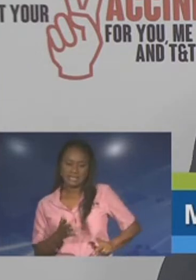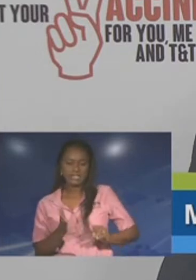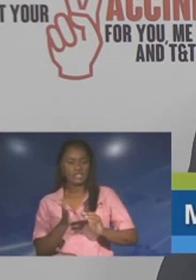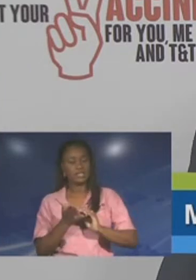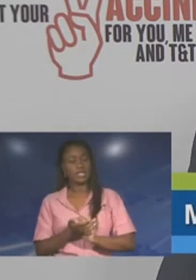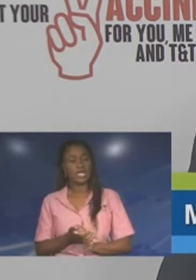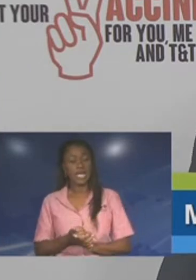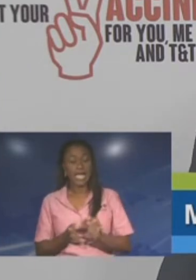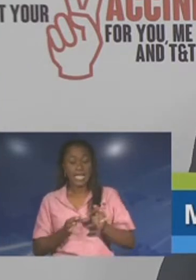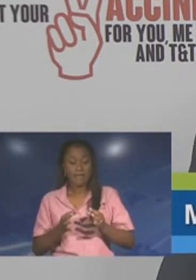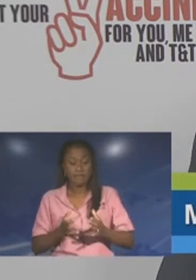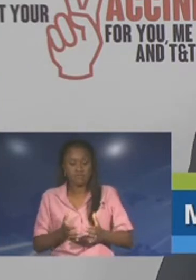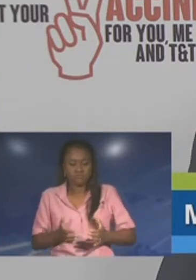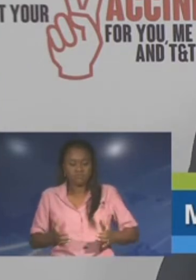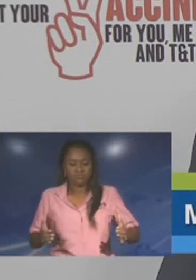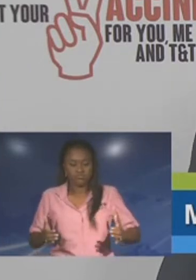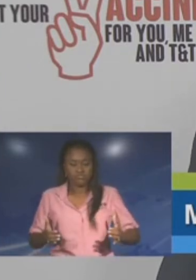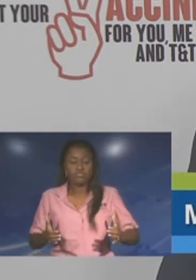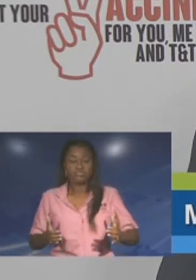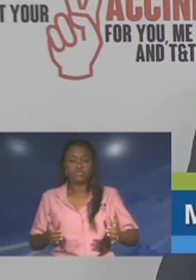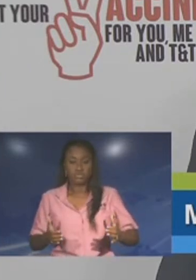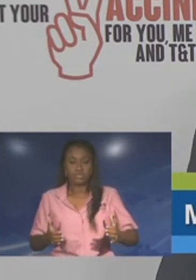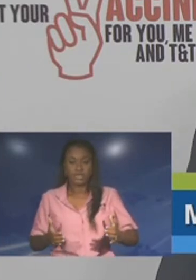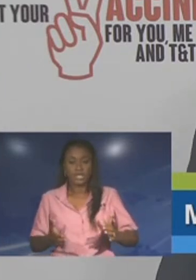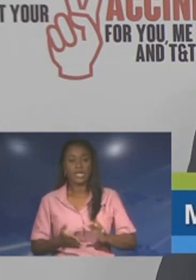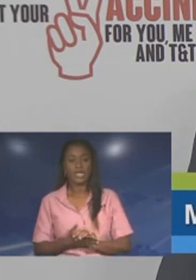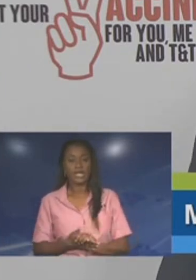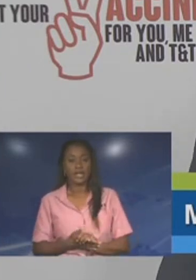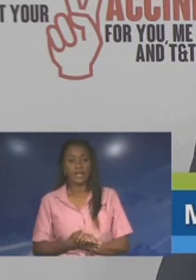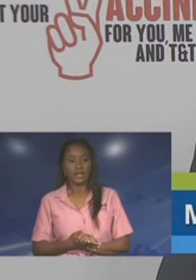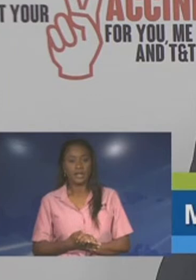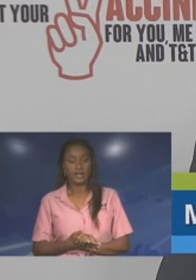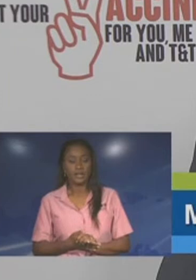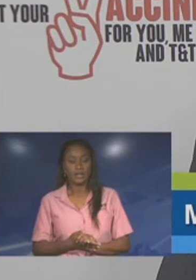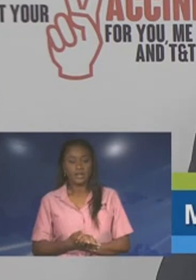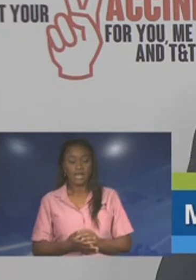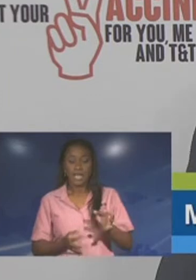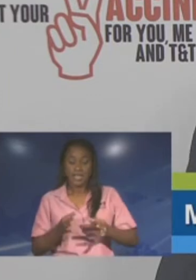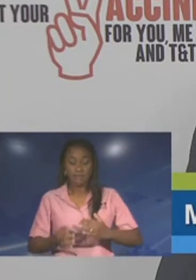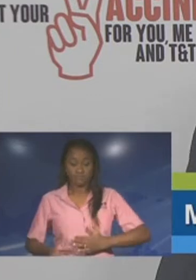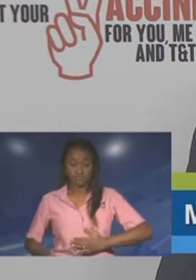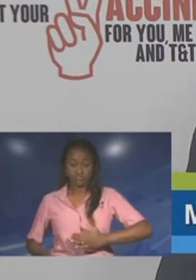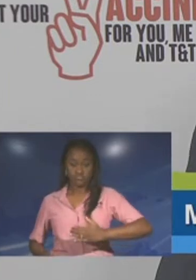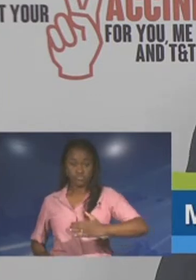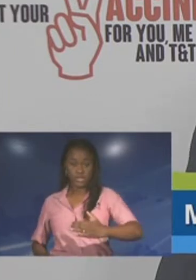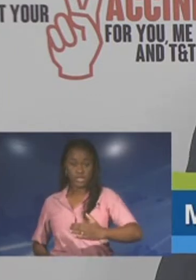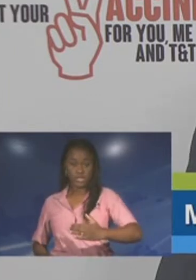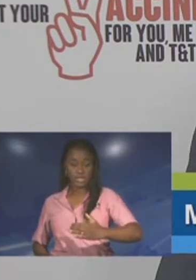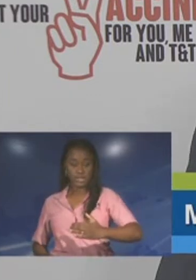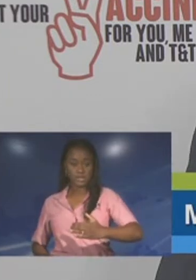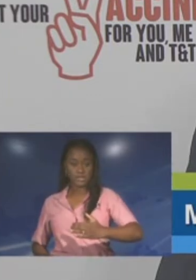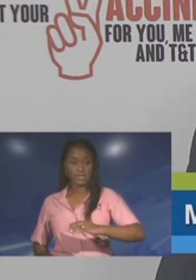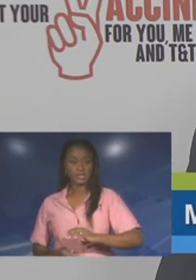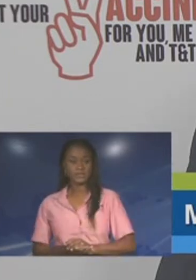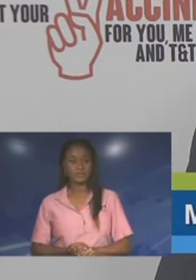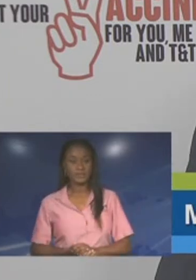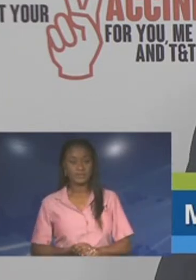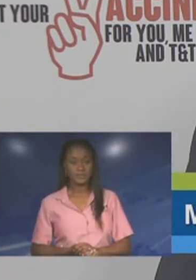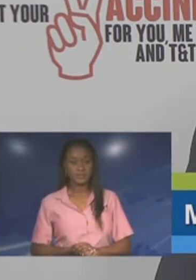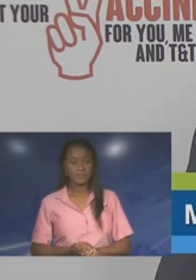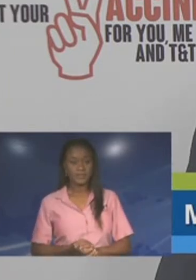you are obese, overweight, the pregnant population, if